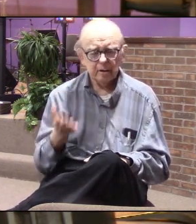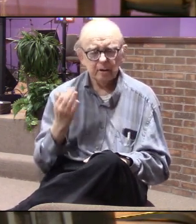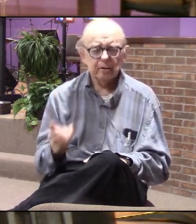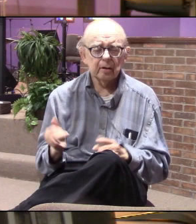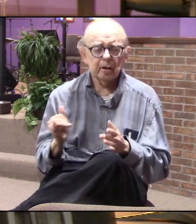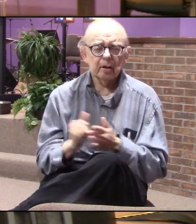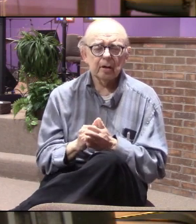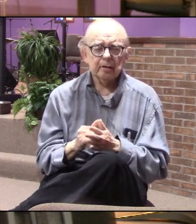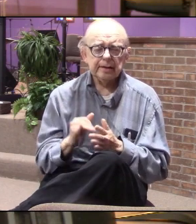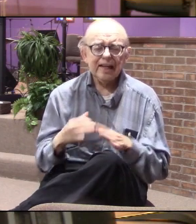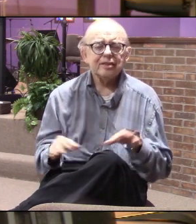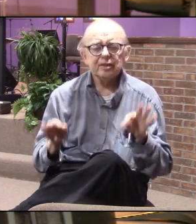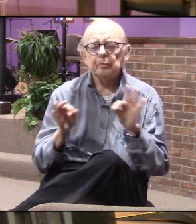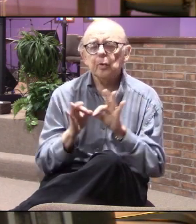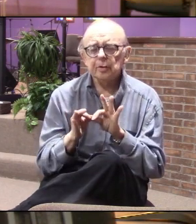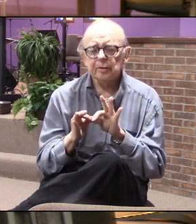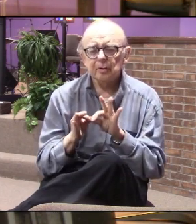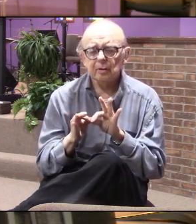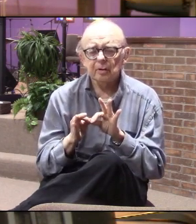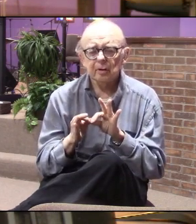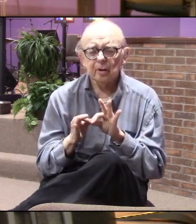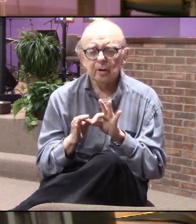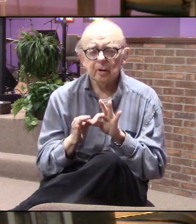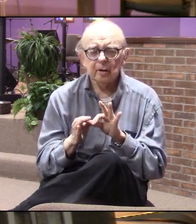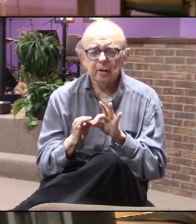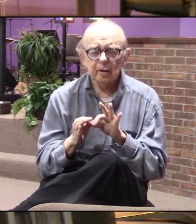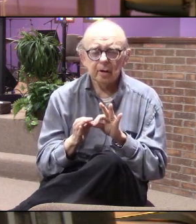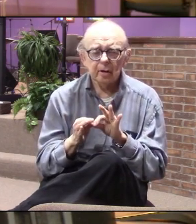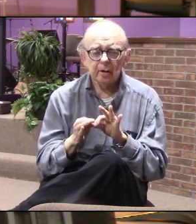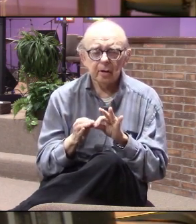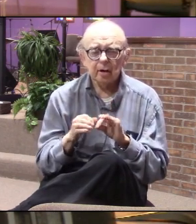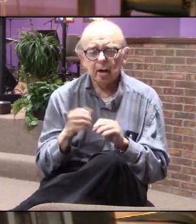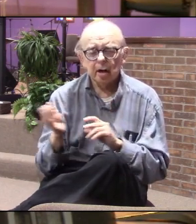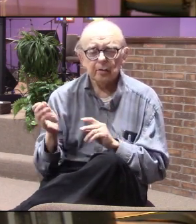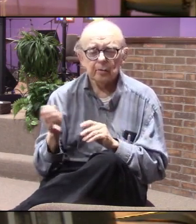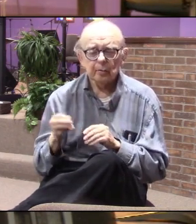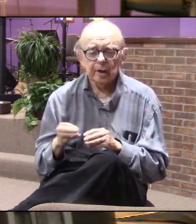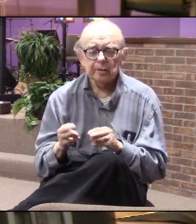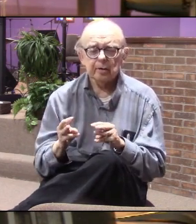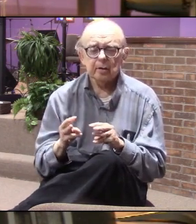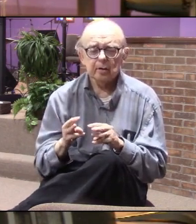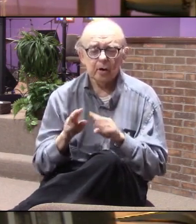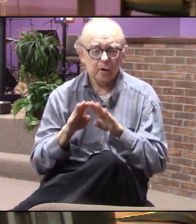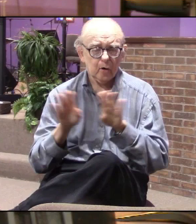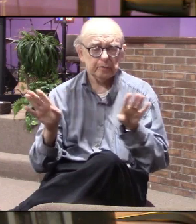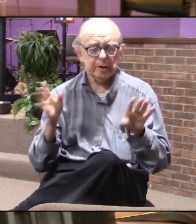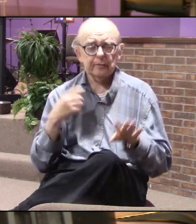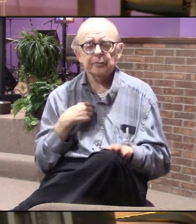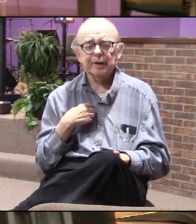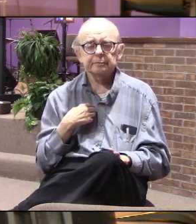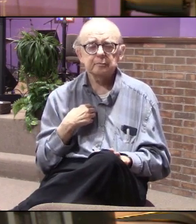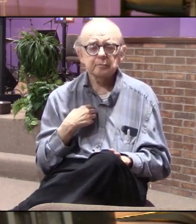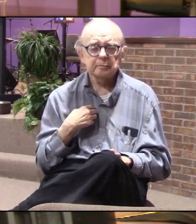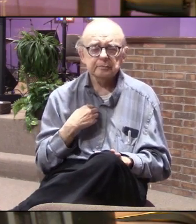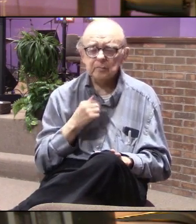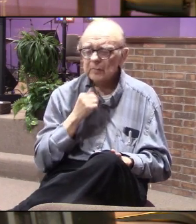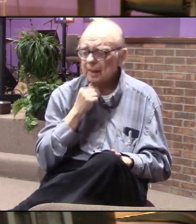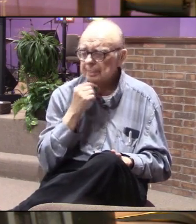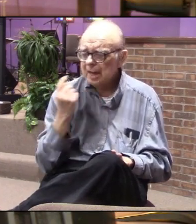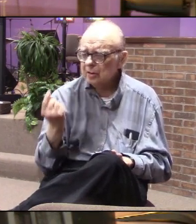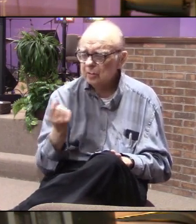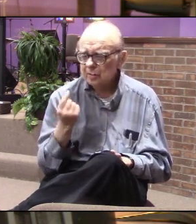because that's important. Some other avenues are opening up, and it's not